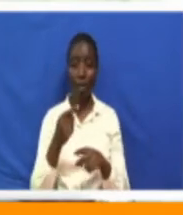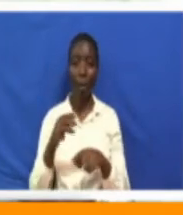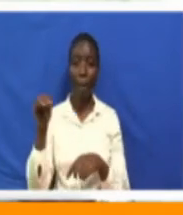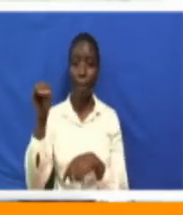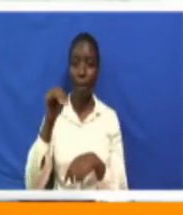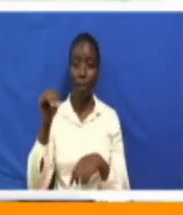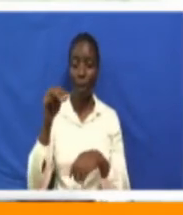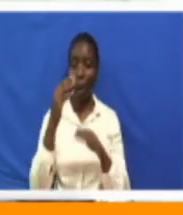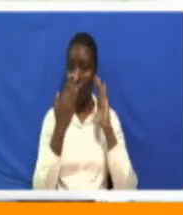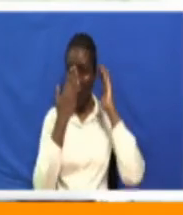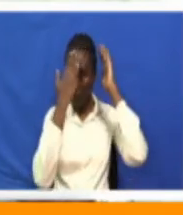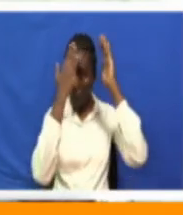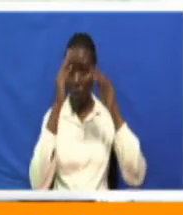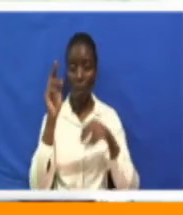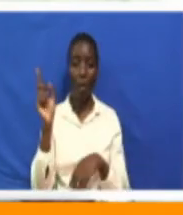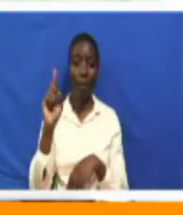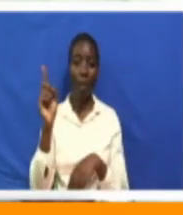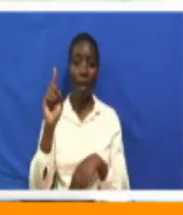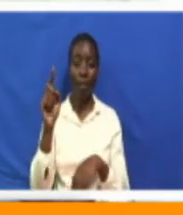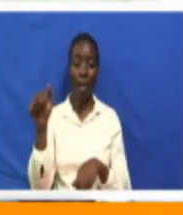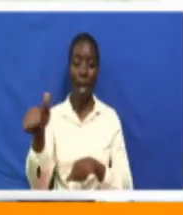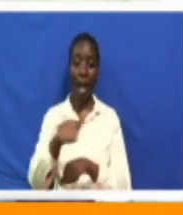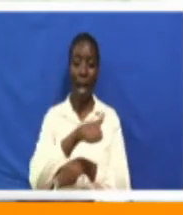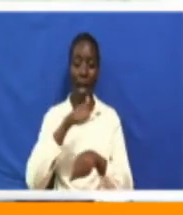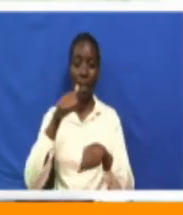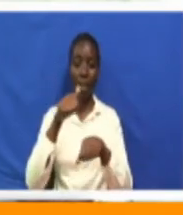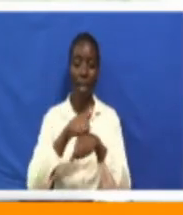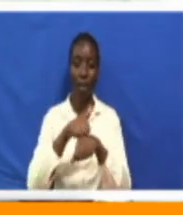Bishop of Nairobi Archdiocese